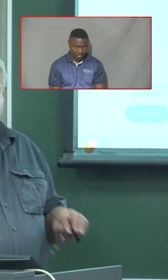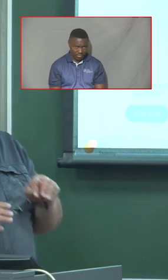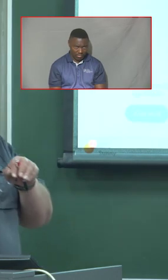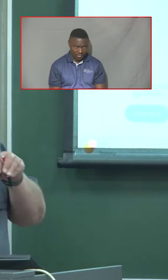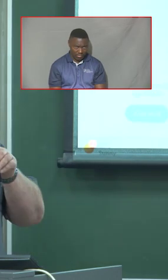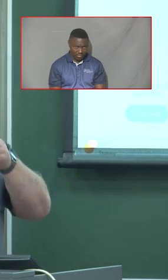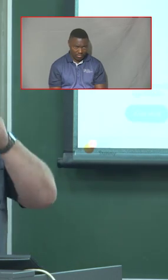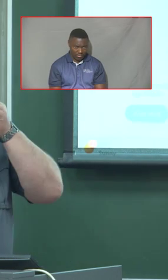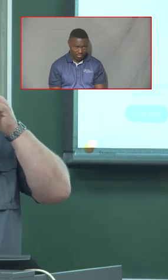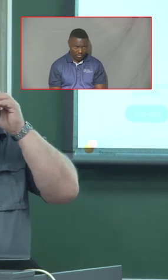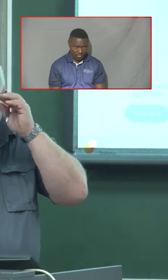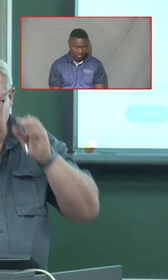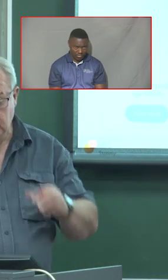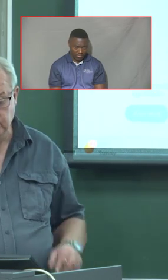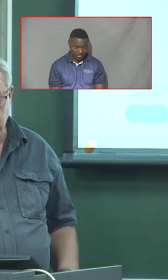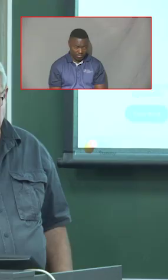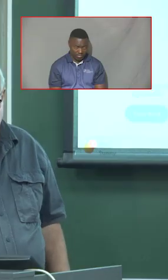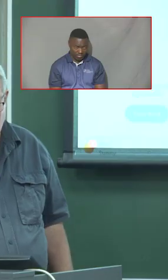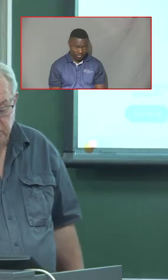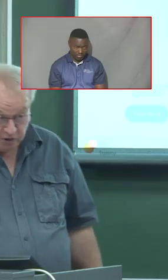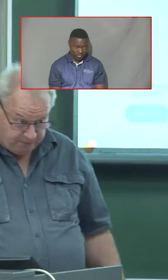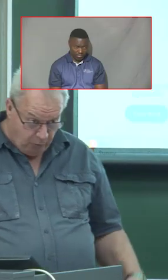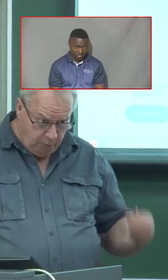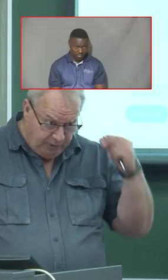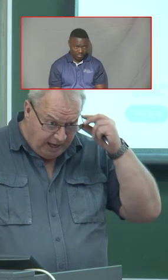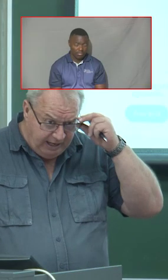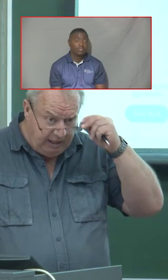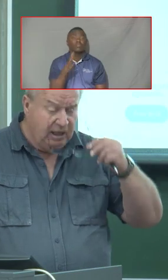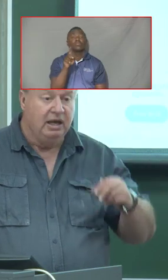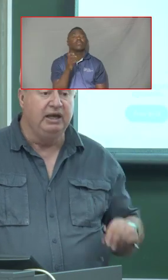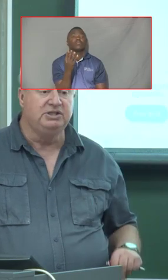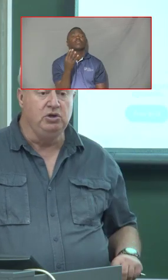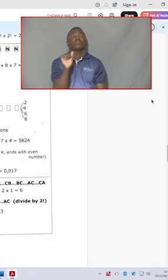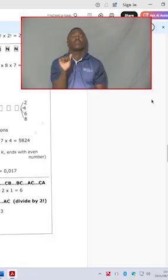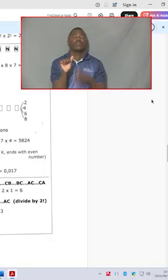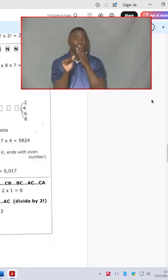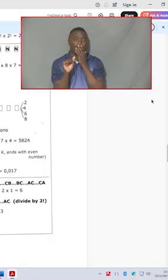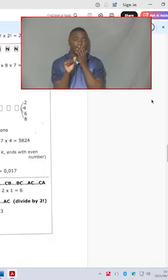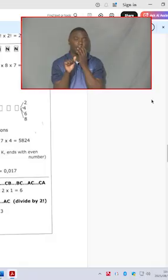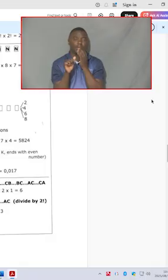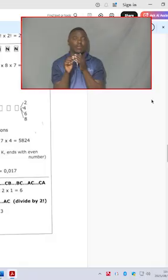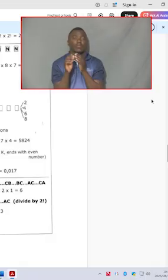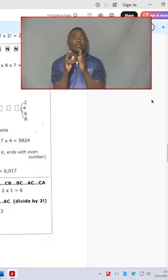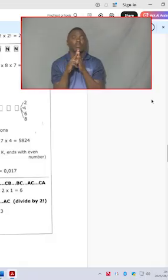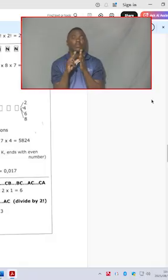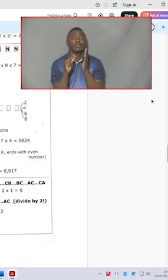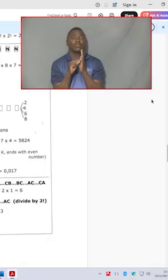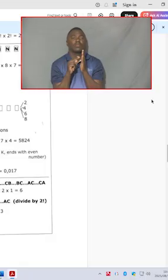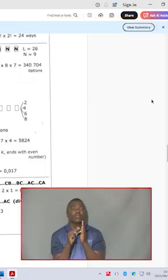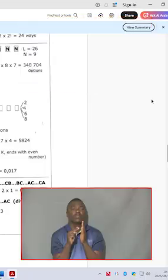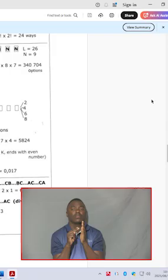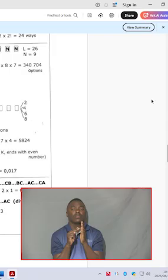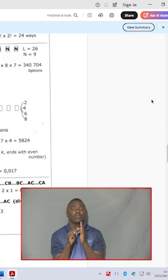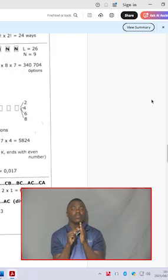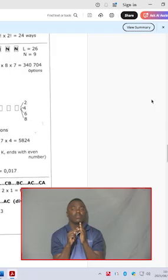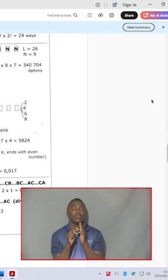Right, people, let's quickly have a look at this question. Question 4A, it's in your notes of last week. They